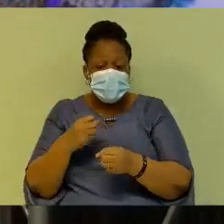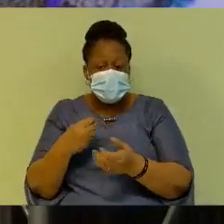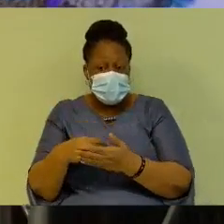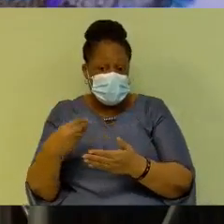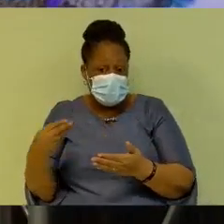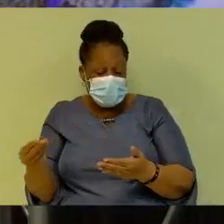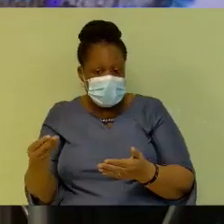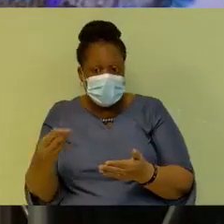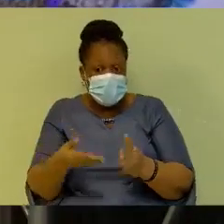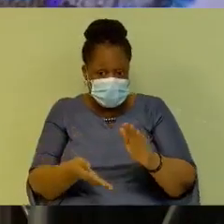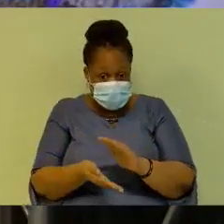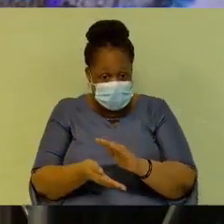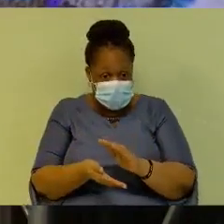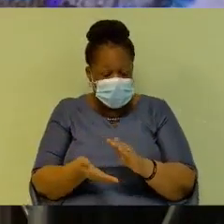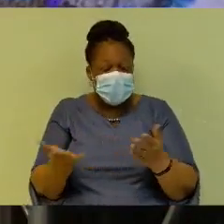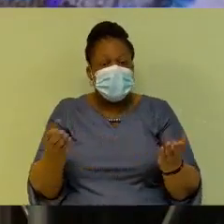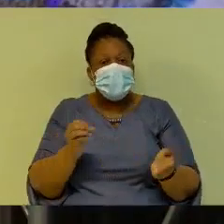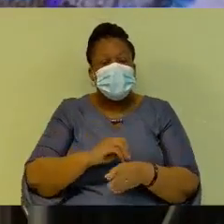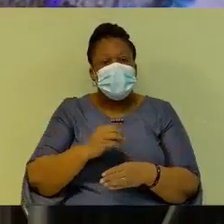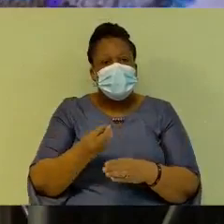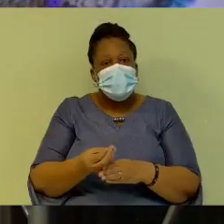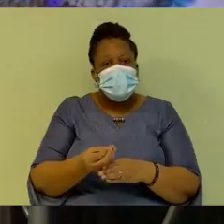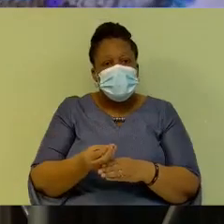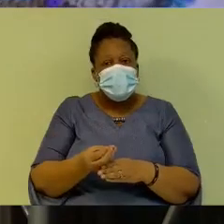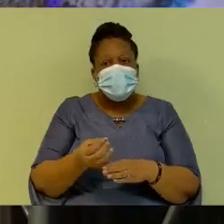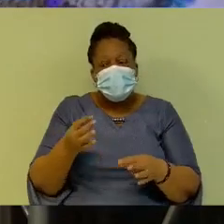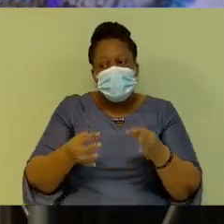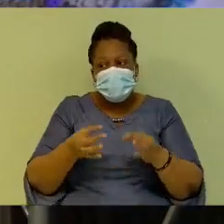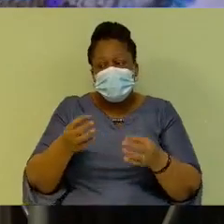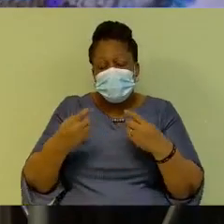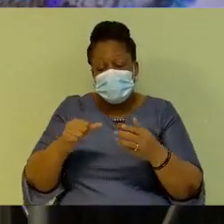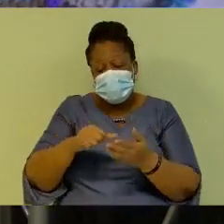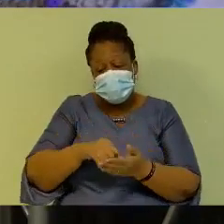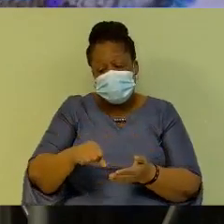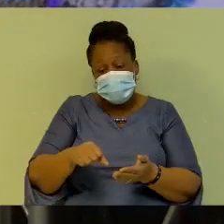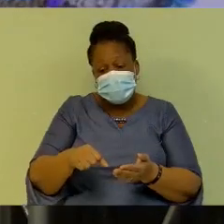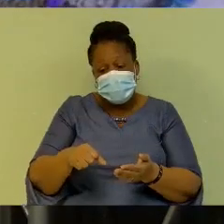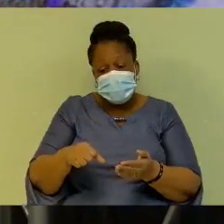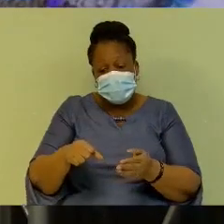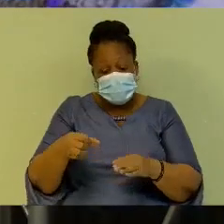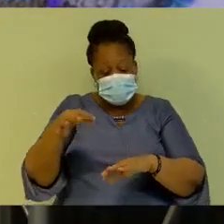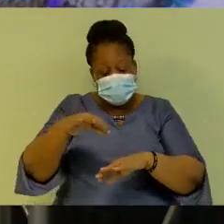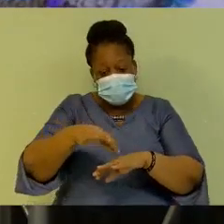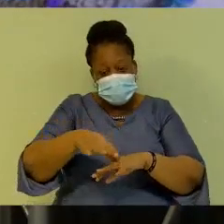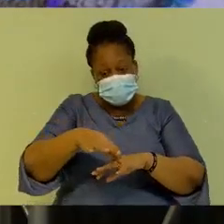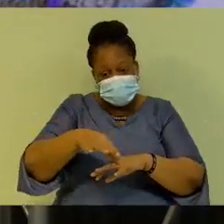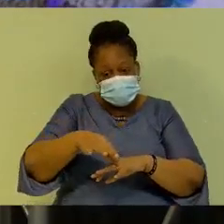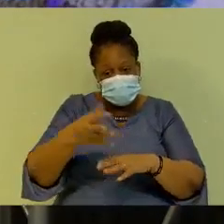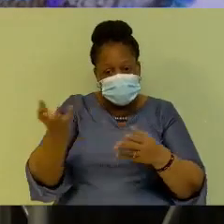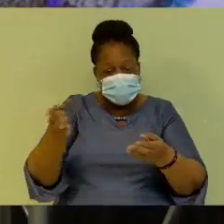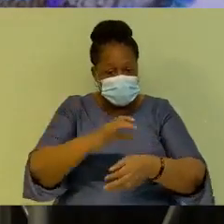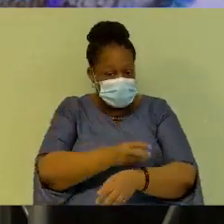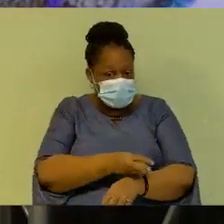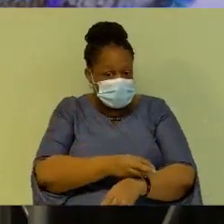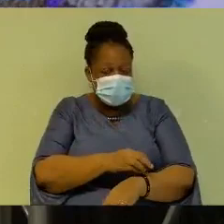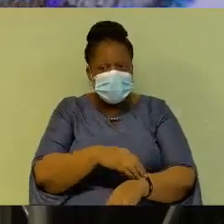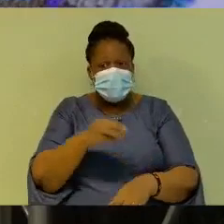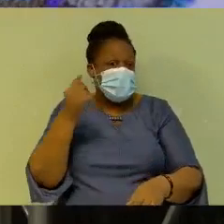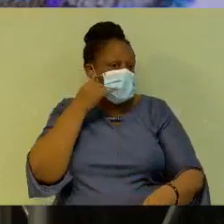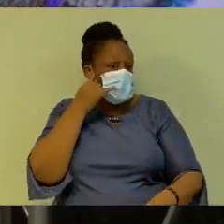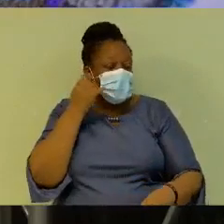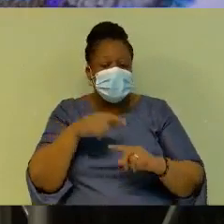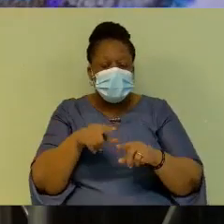are responsible for your security, and we ask you to take this responsibility serious. The Royal St. Christopher and Nevis Police